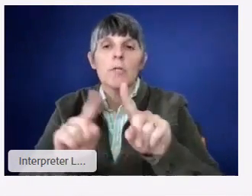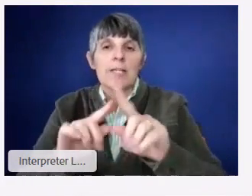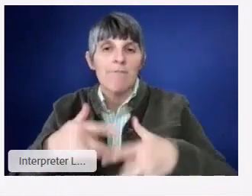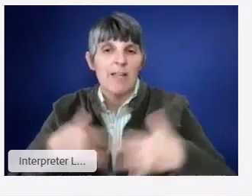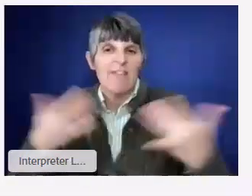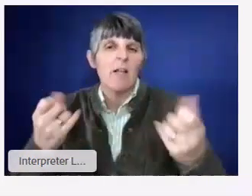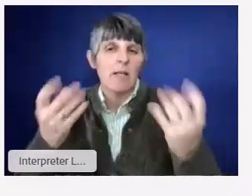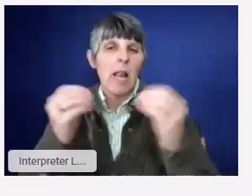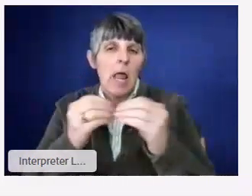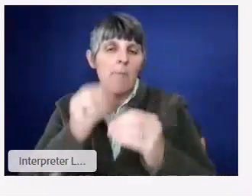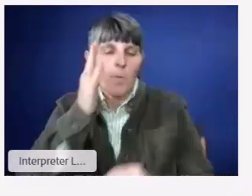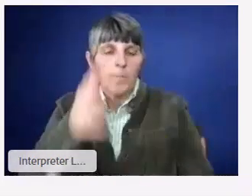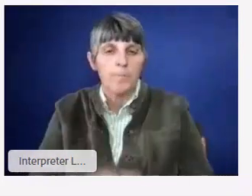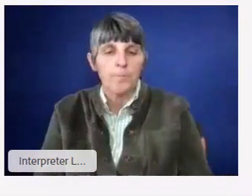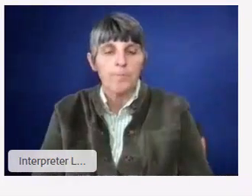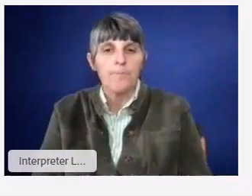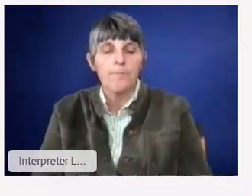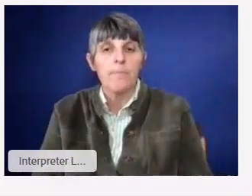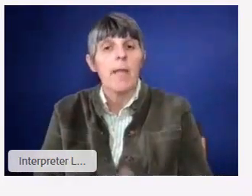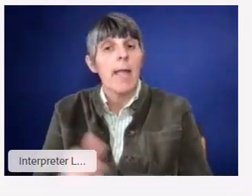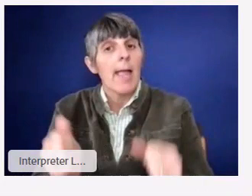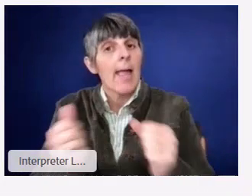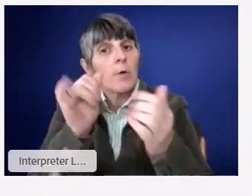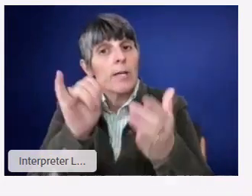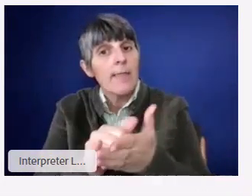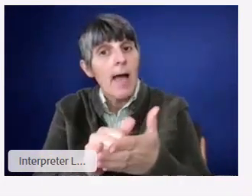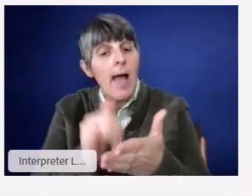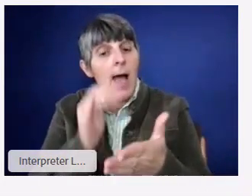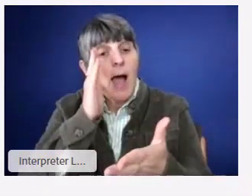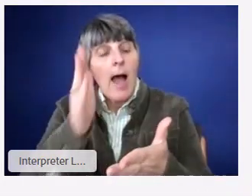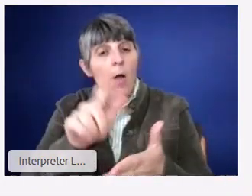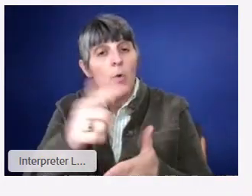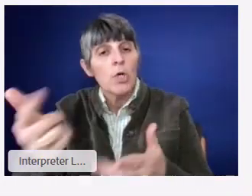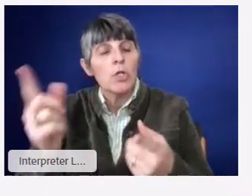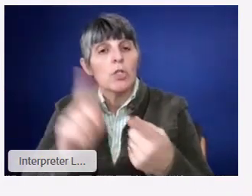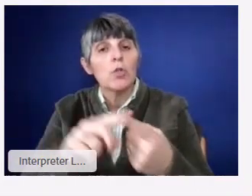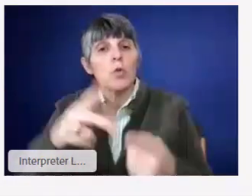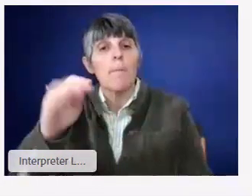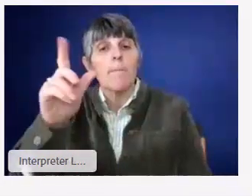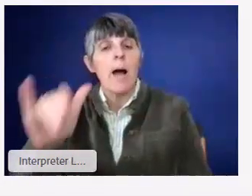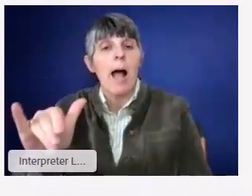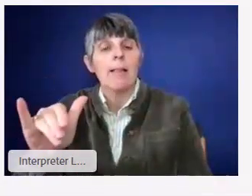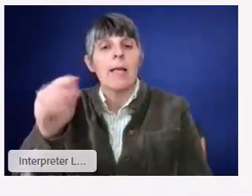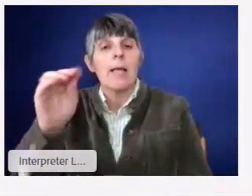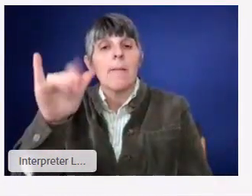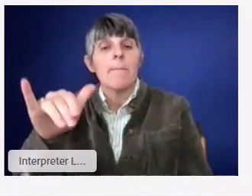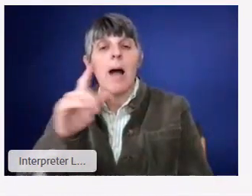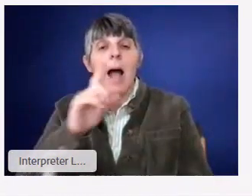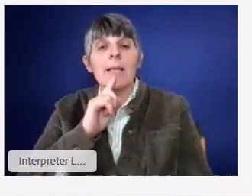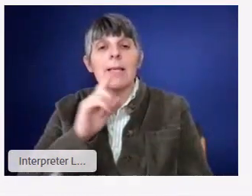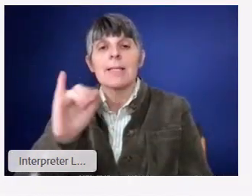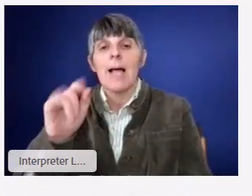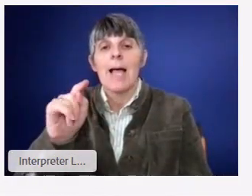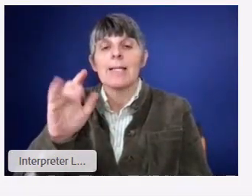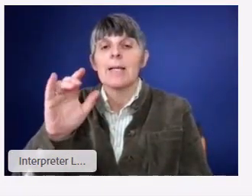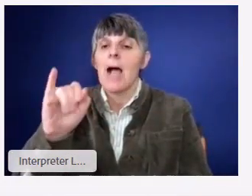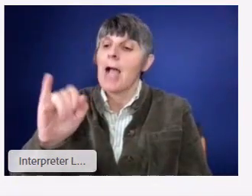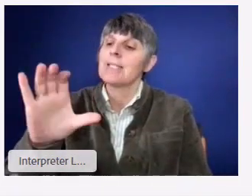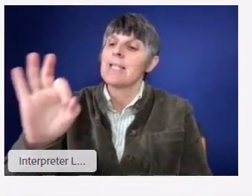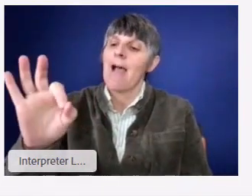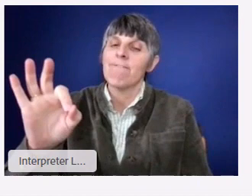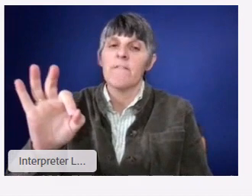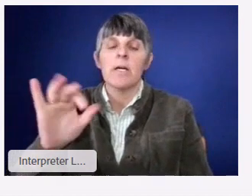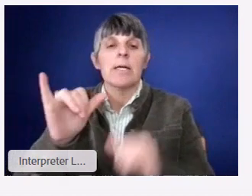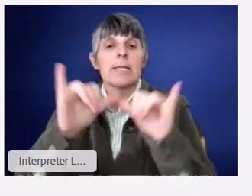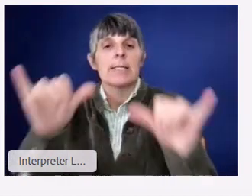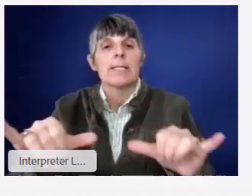more. And with that, I will hand it over to Polly. Polly is with ICF and is the system engineering lead